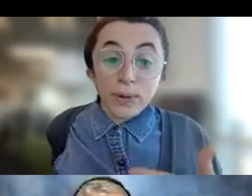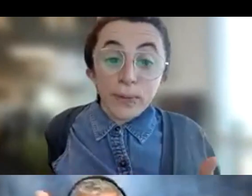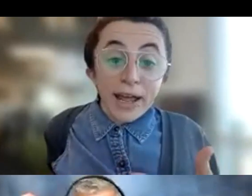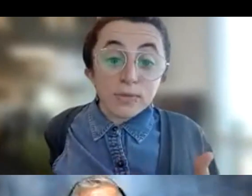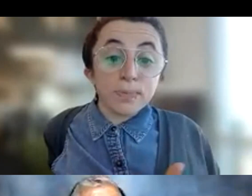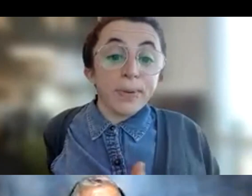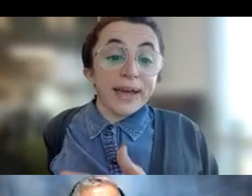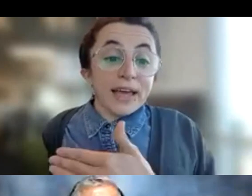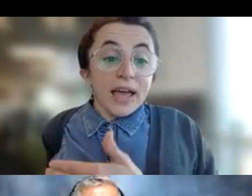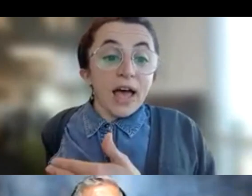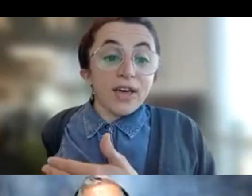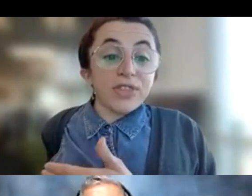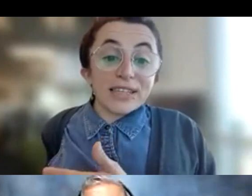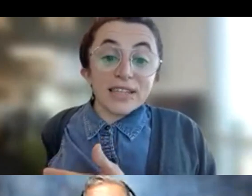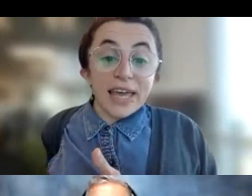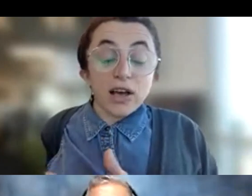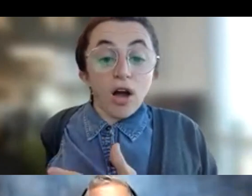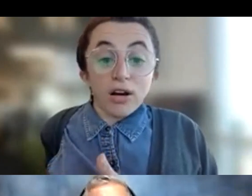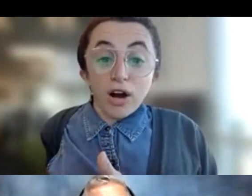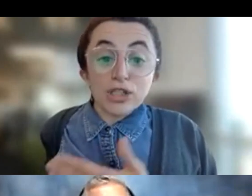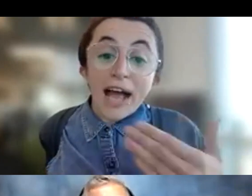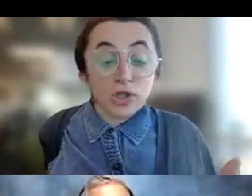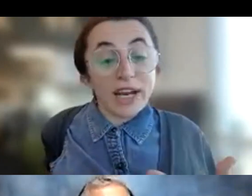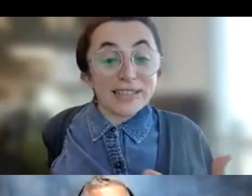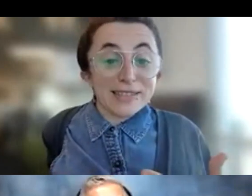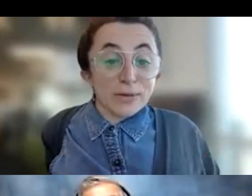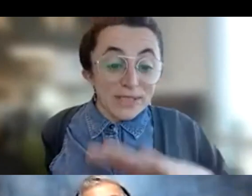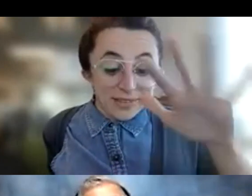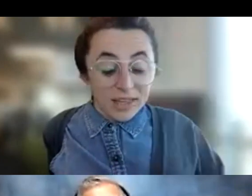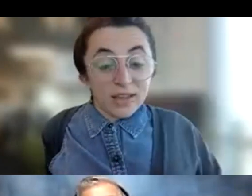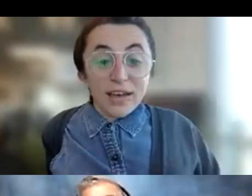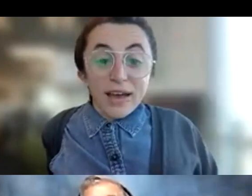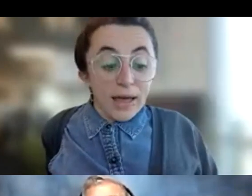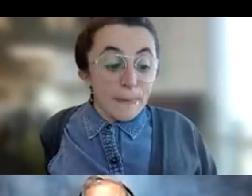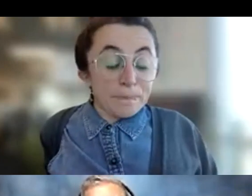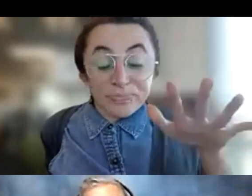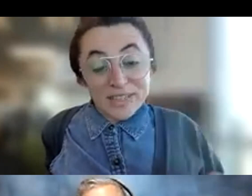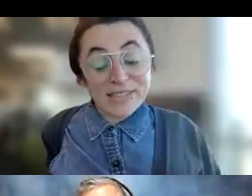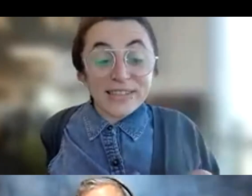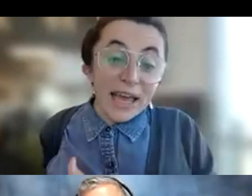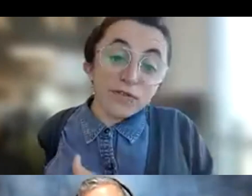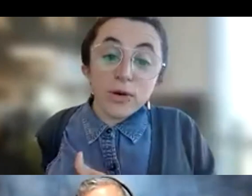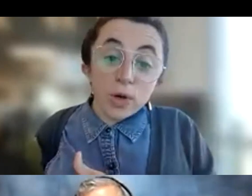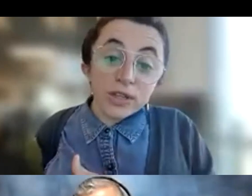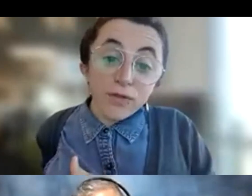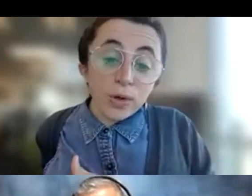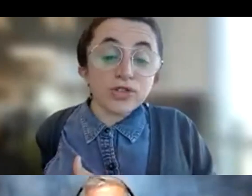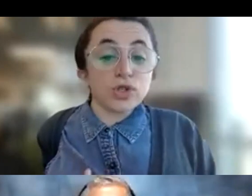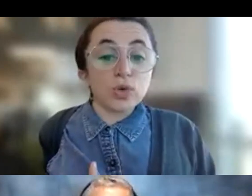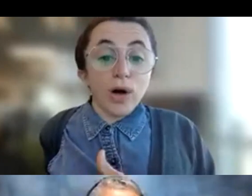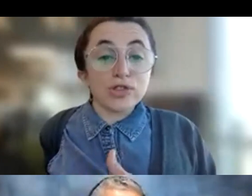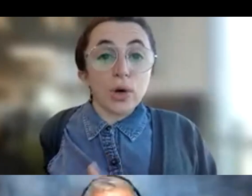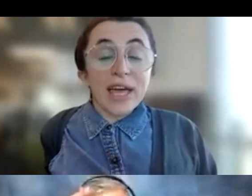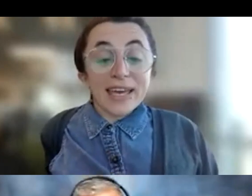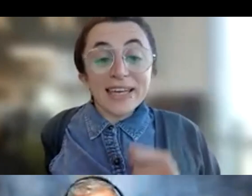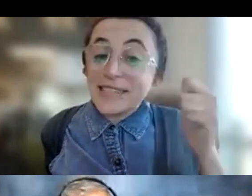housing programs, but things like our tax credit systems at the state and federal level